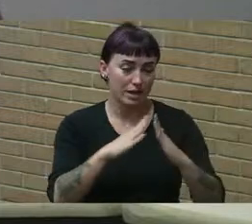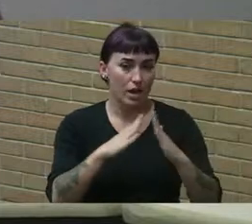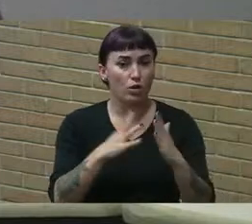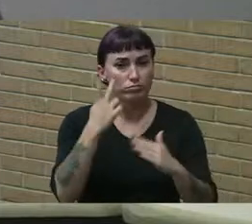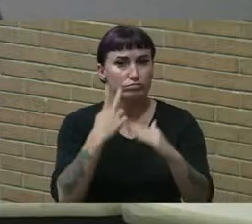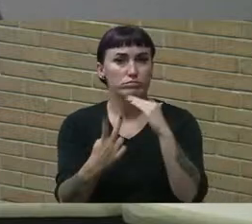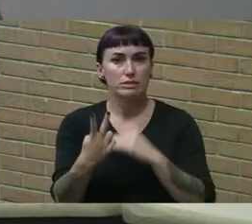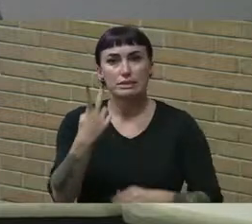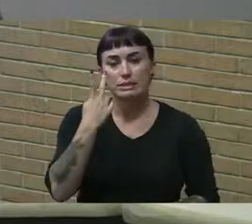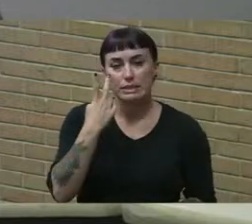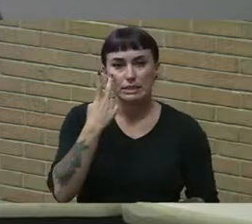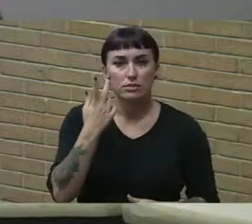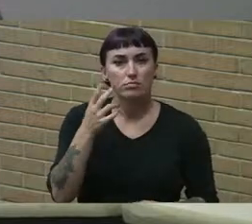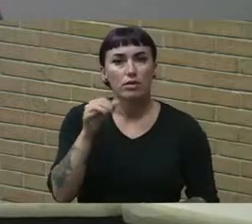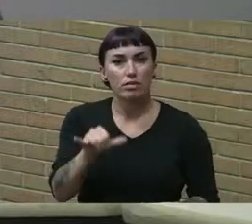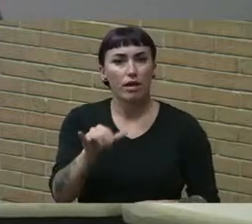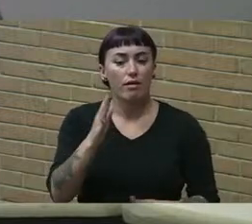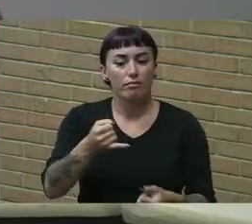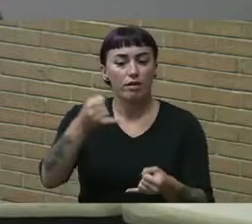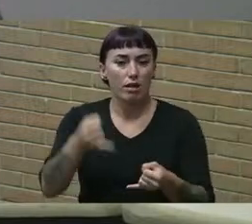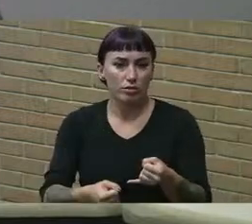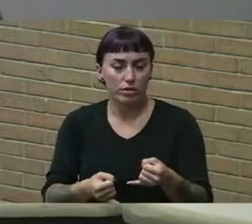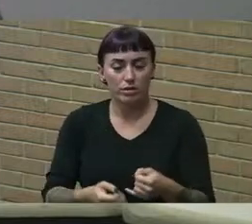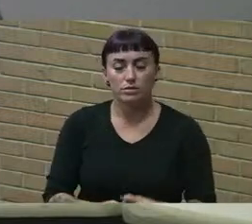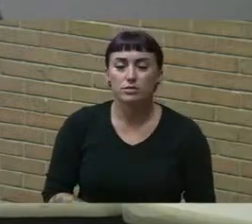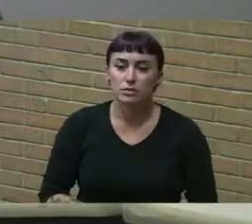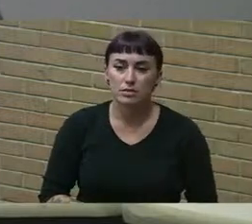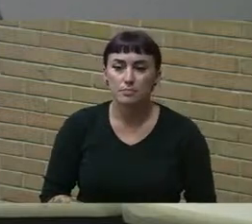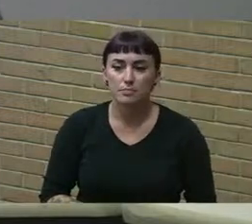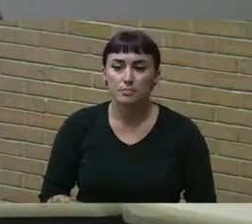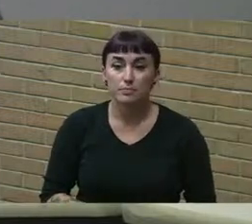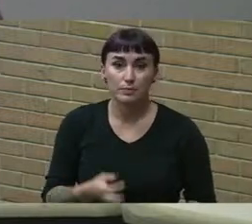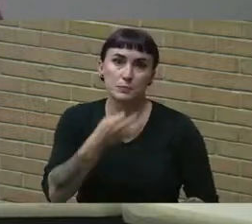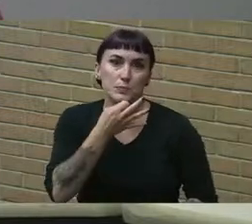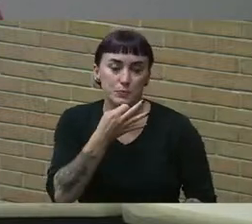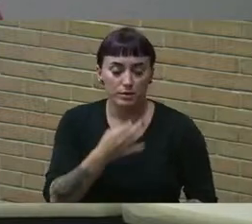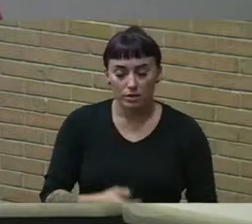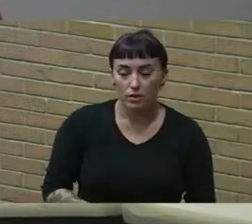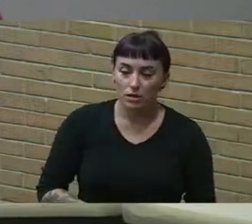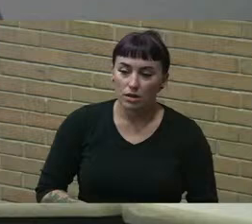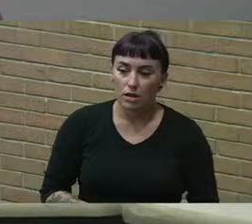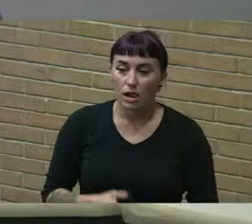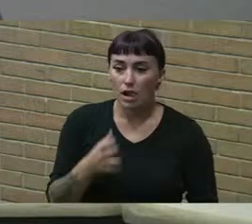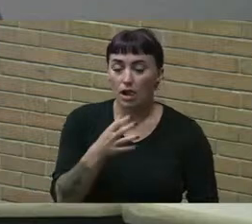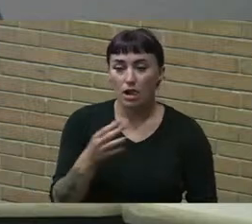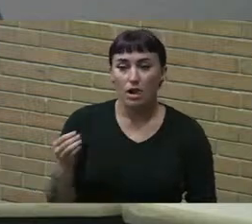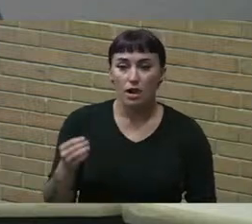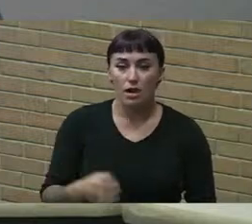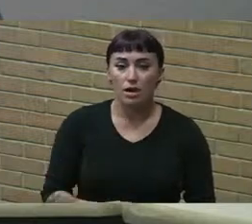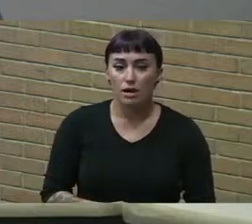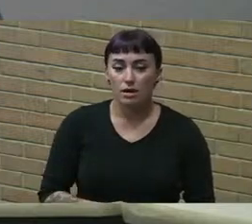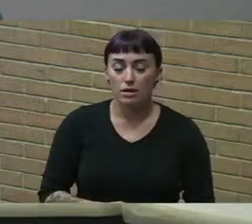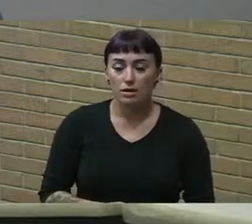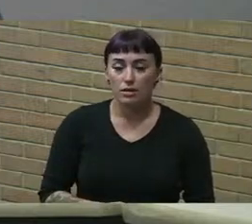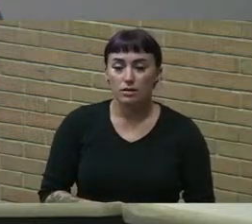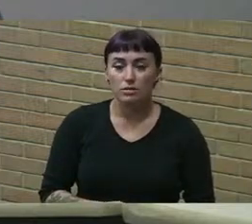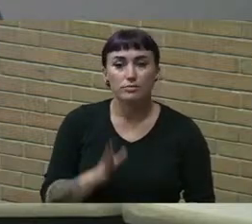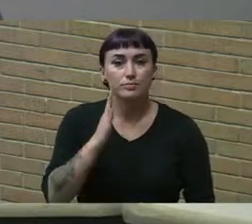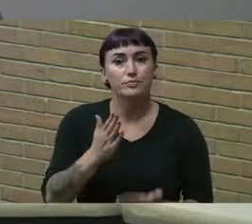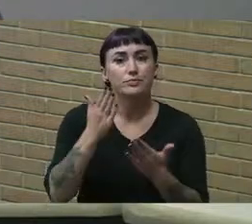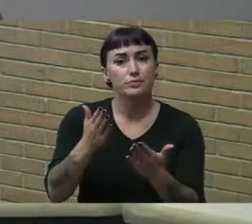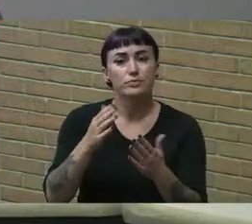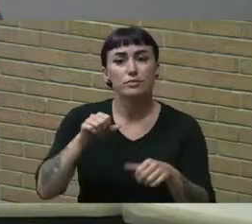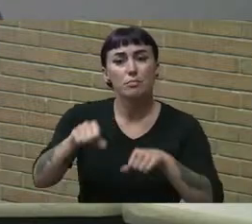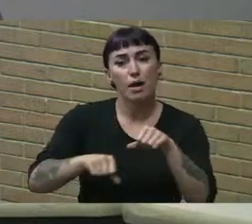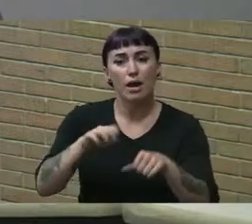anticipate seeing that finalized soon. And the proposed